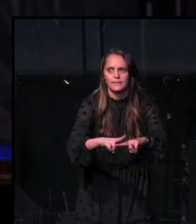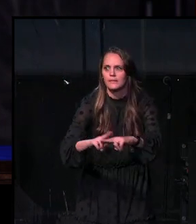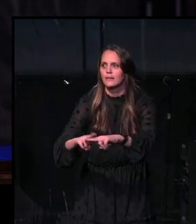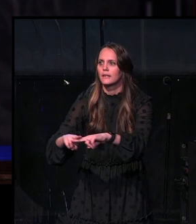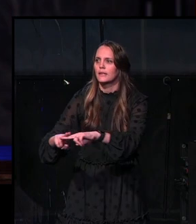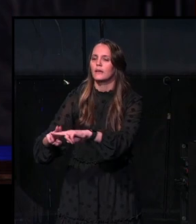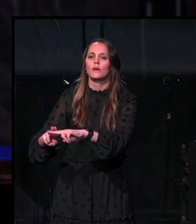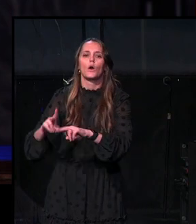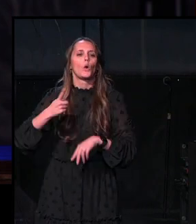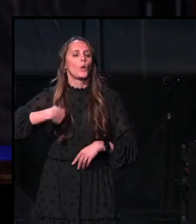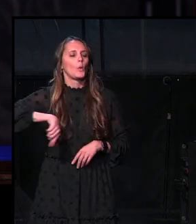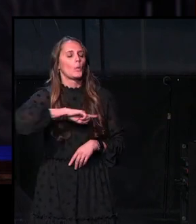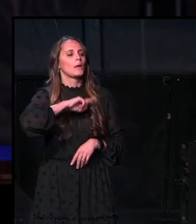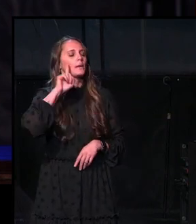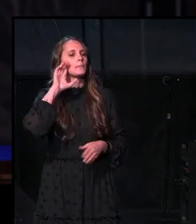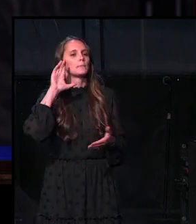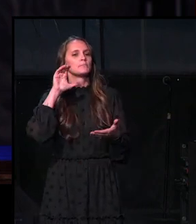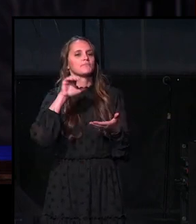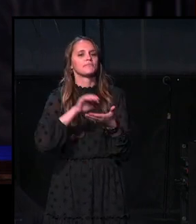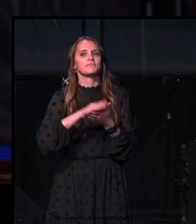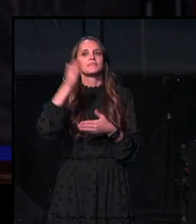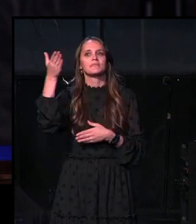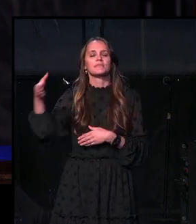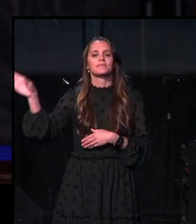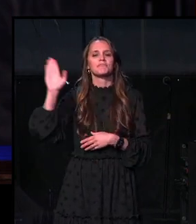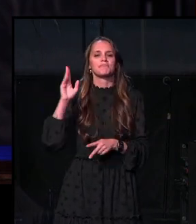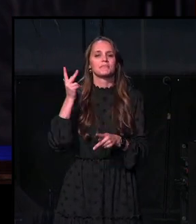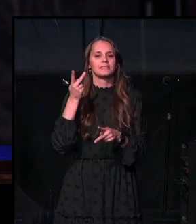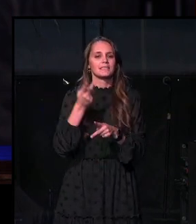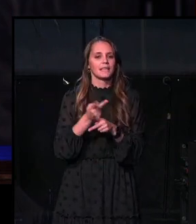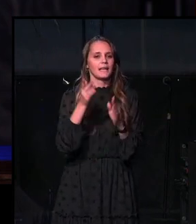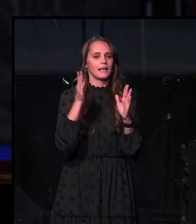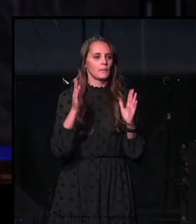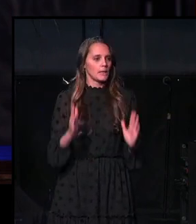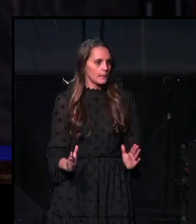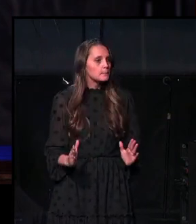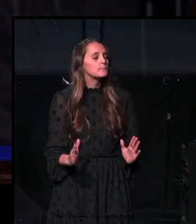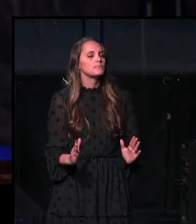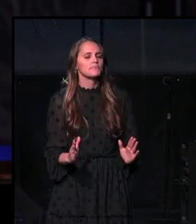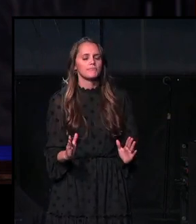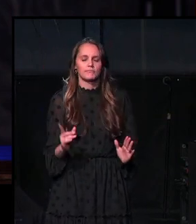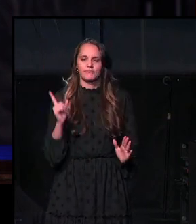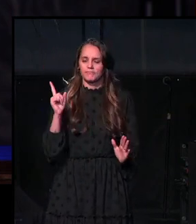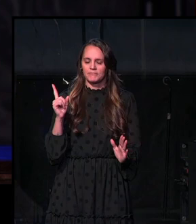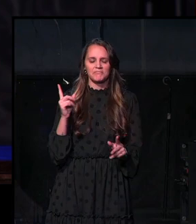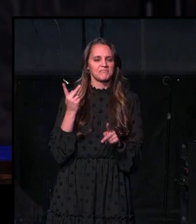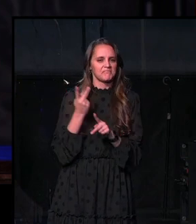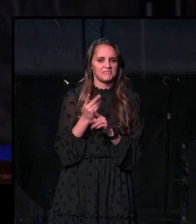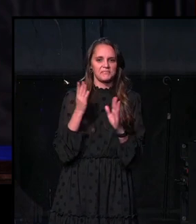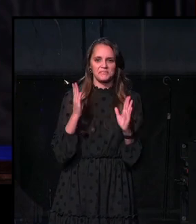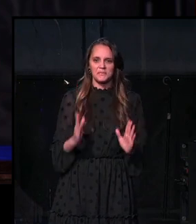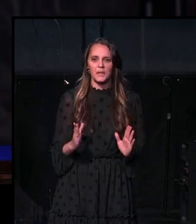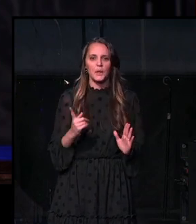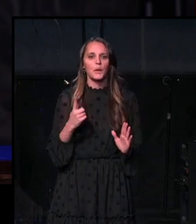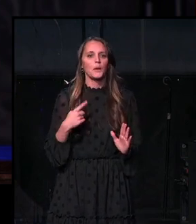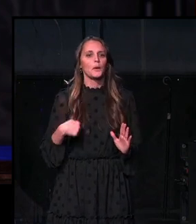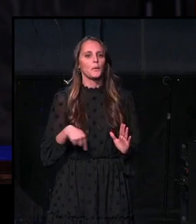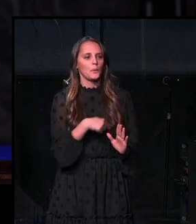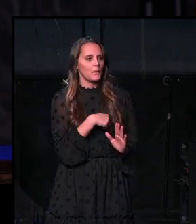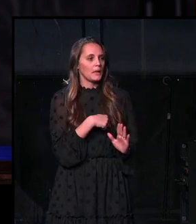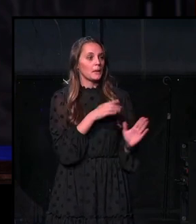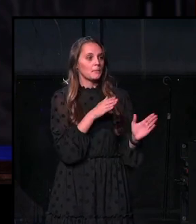believe that God is a healer. And we believe that God is a healer so much that we are having a worship